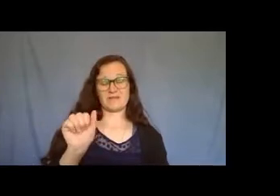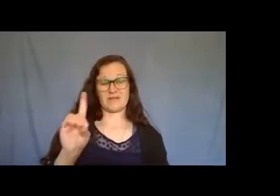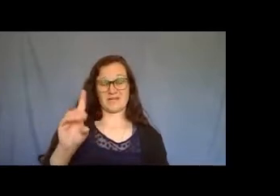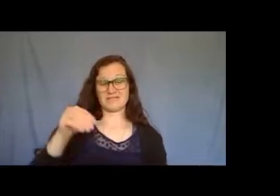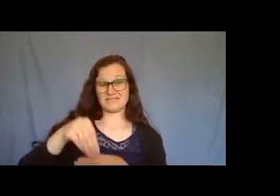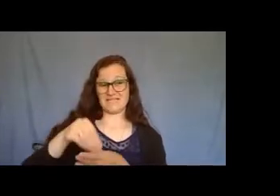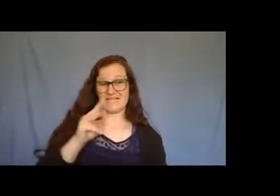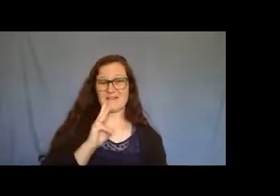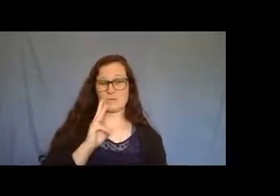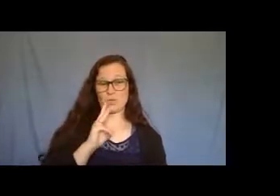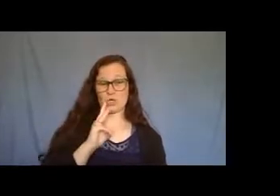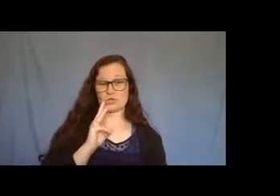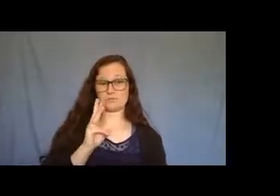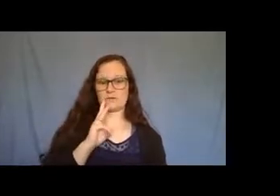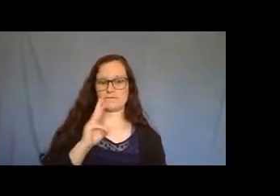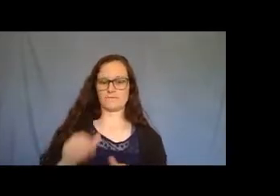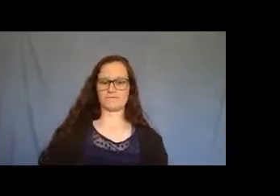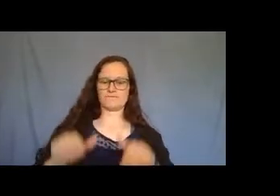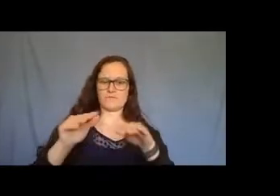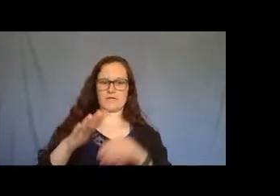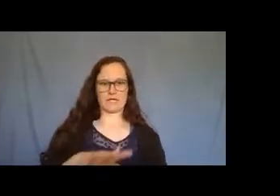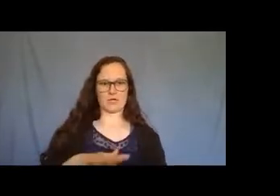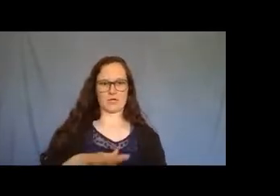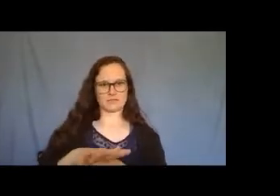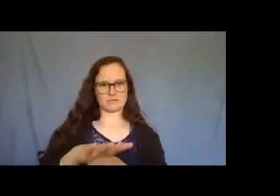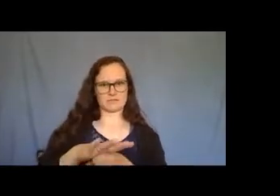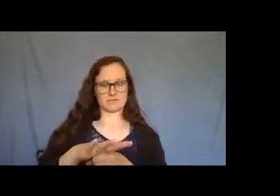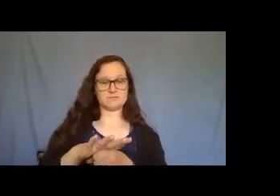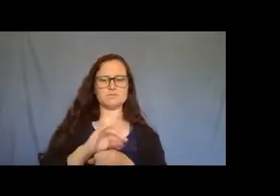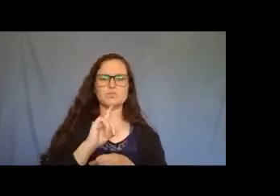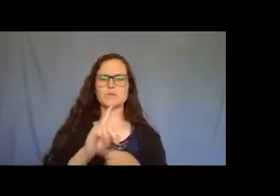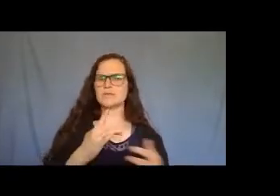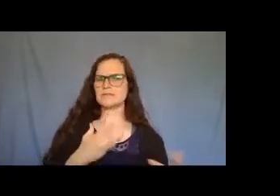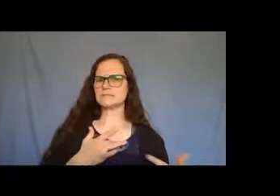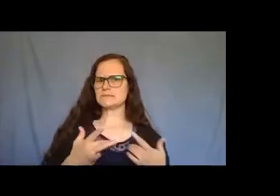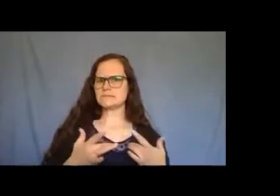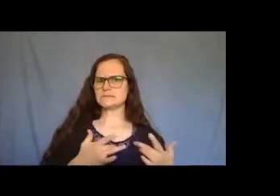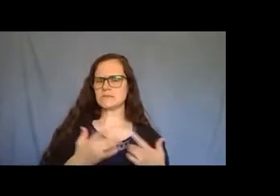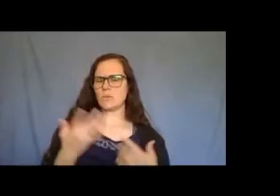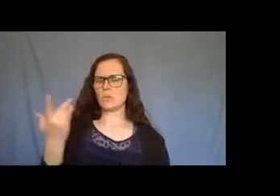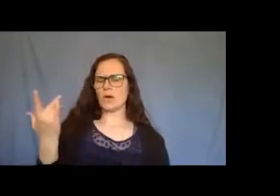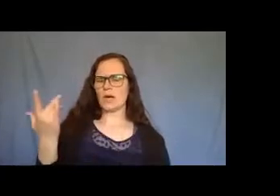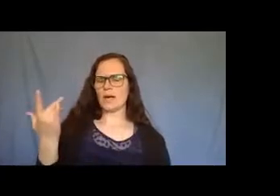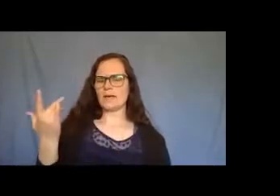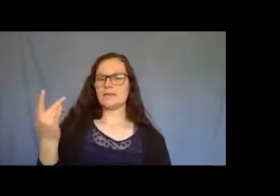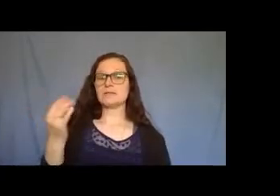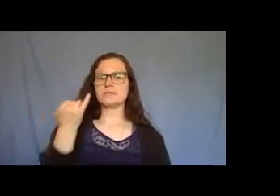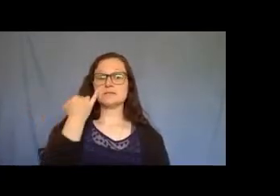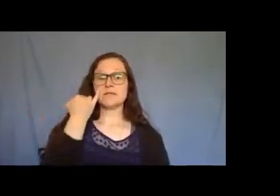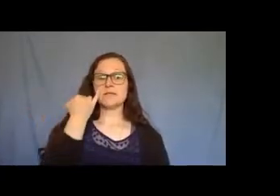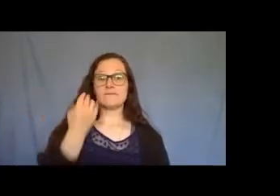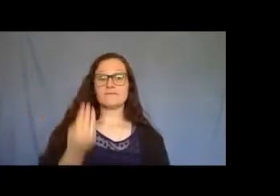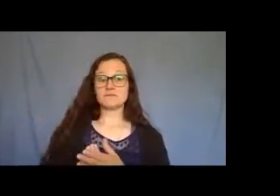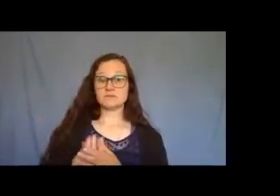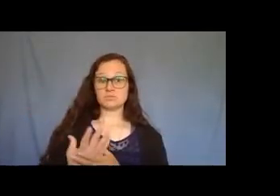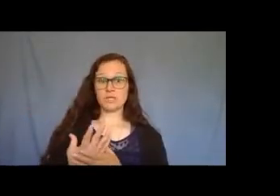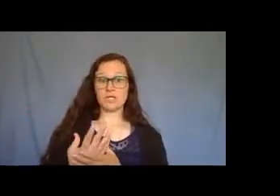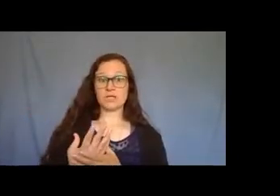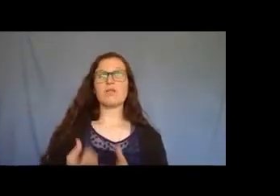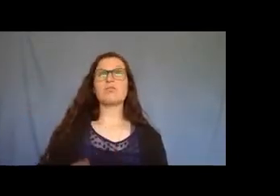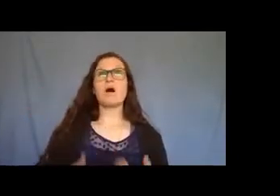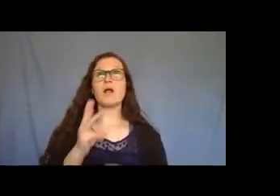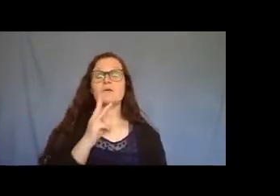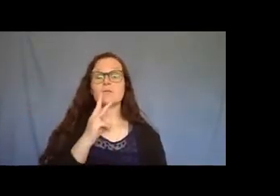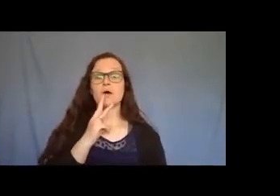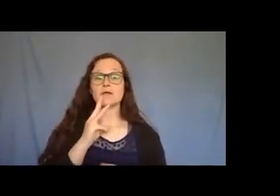were in the floodplain. So these are a concern because during high flow events, spring runoff, these sediments are